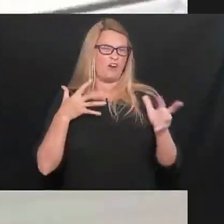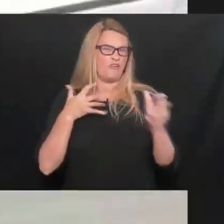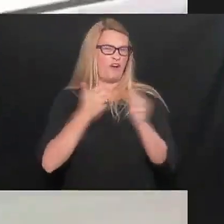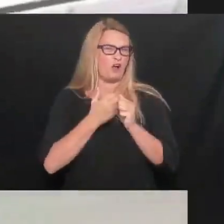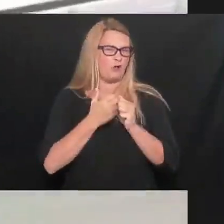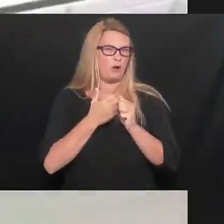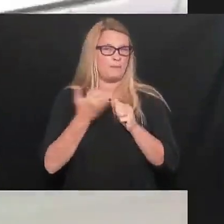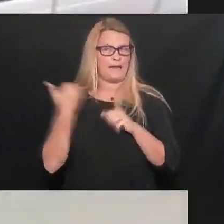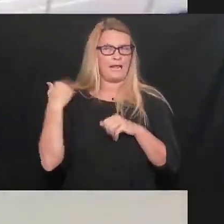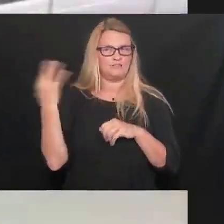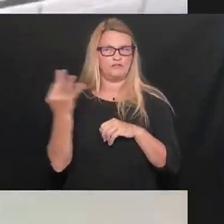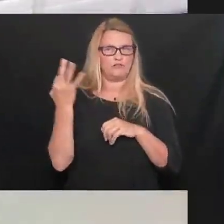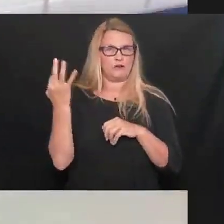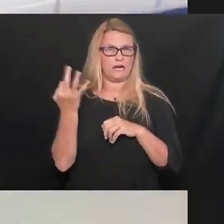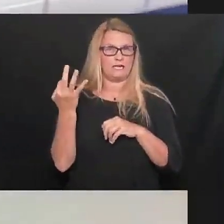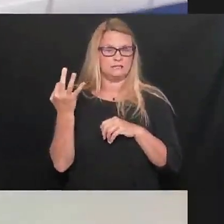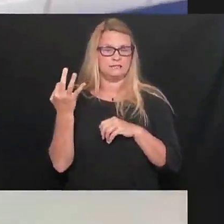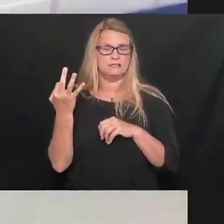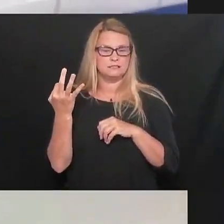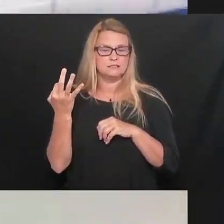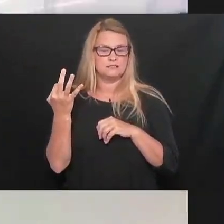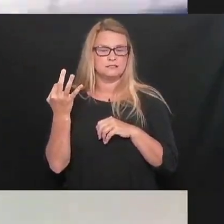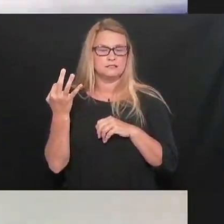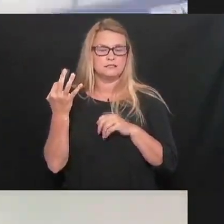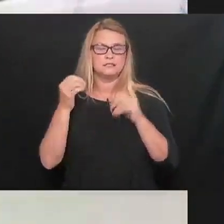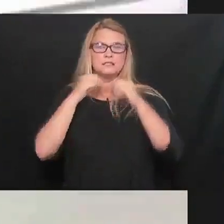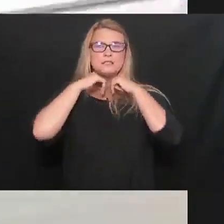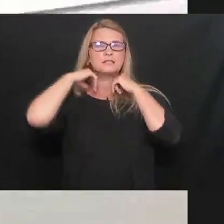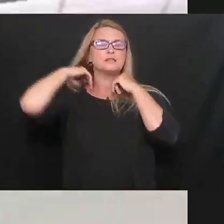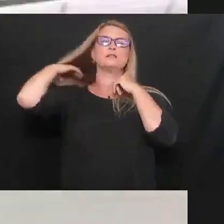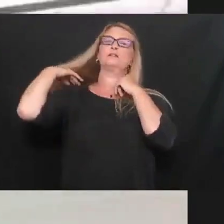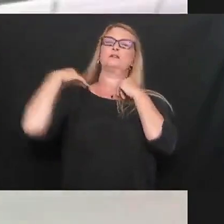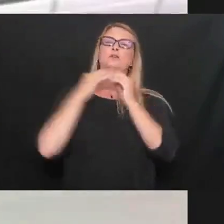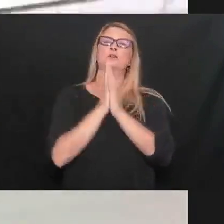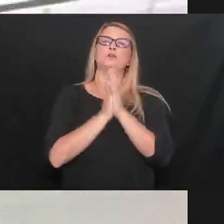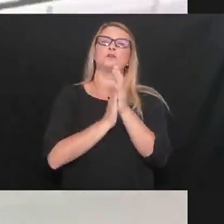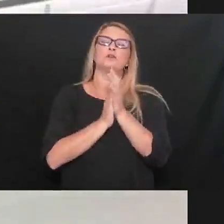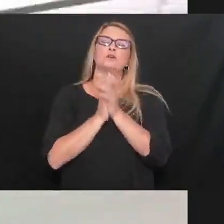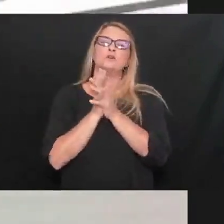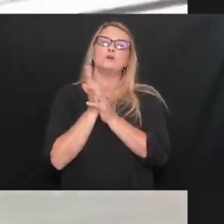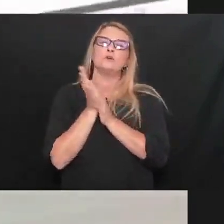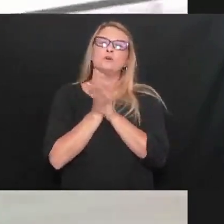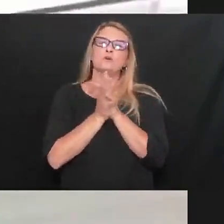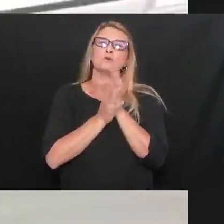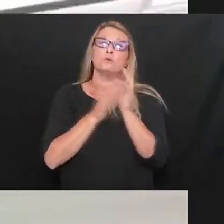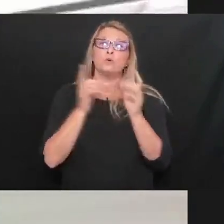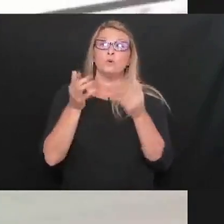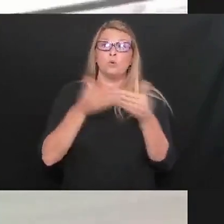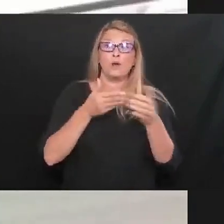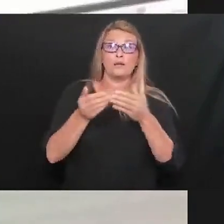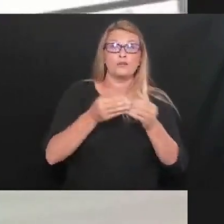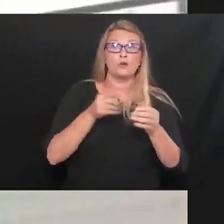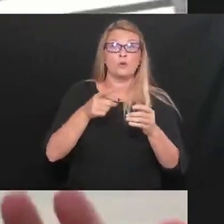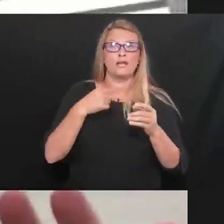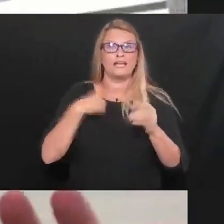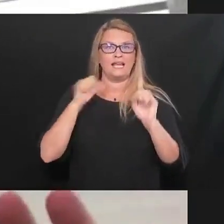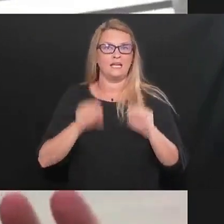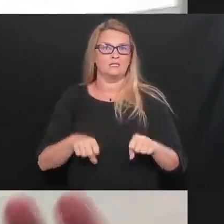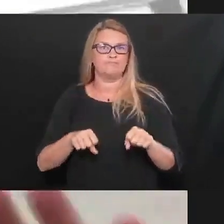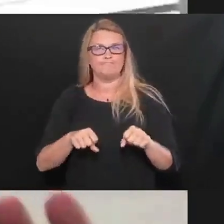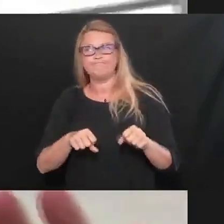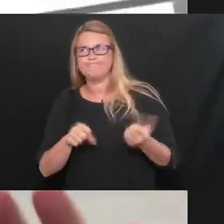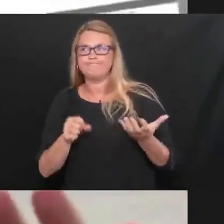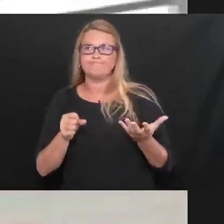this Friday and you said it was going to be widely discussed amongst your staff over the weekend. Whether you could do a tiering system